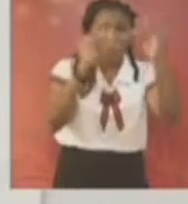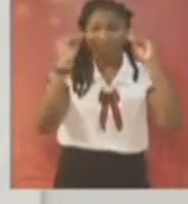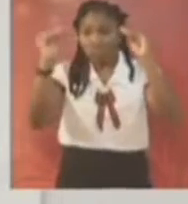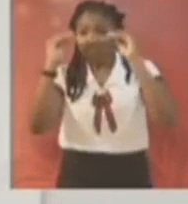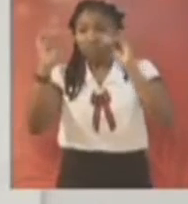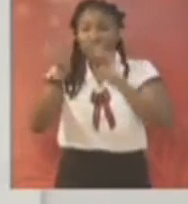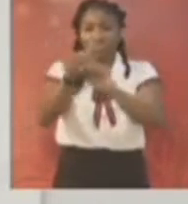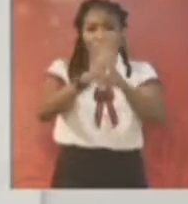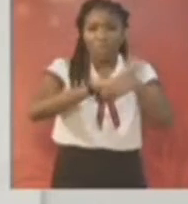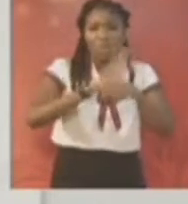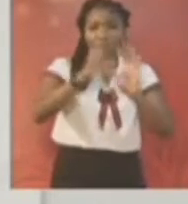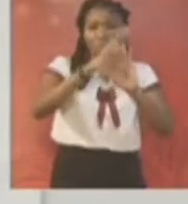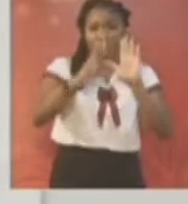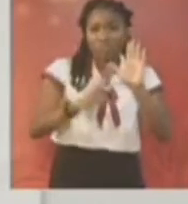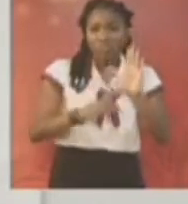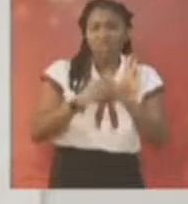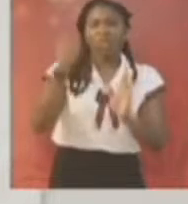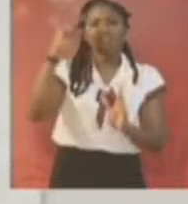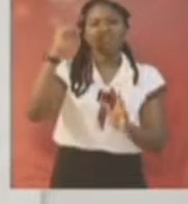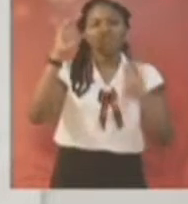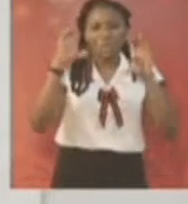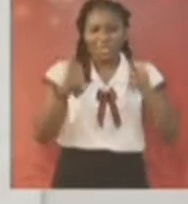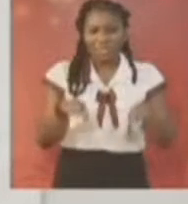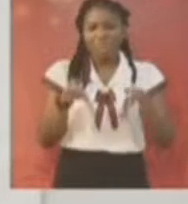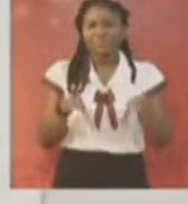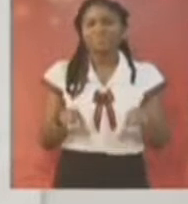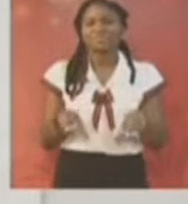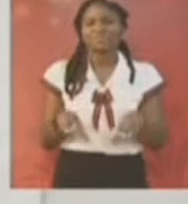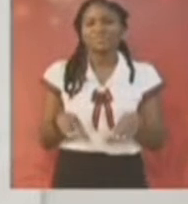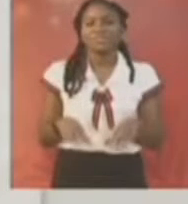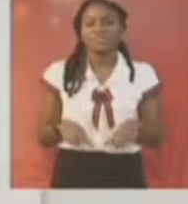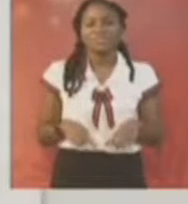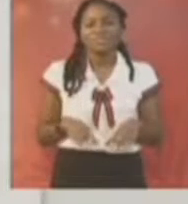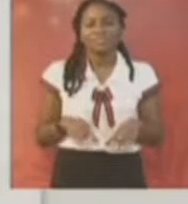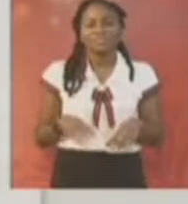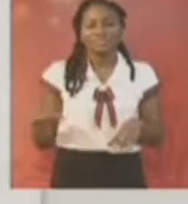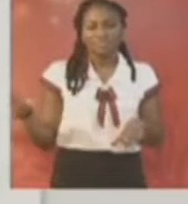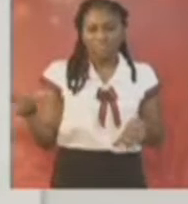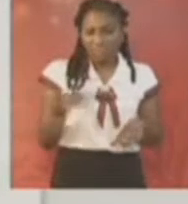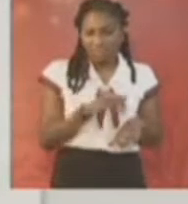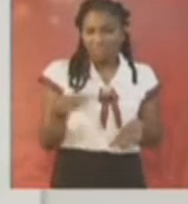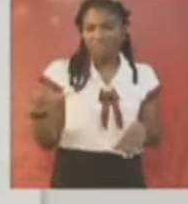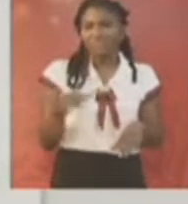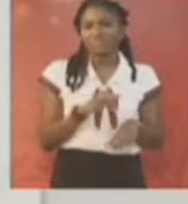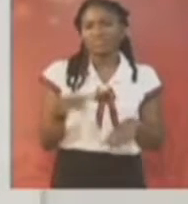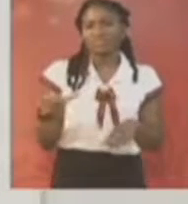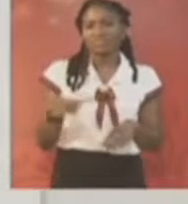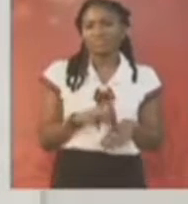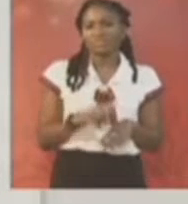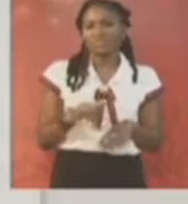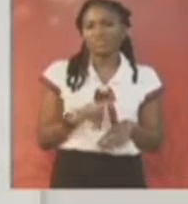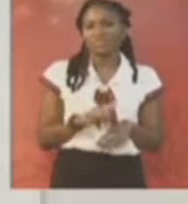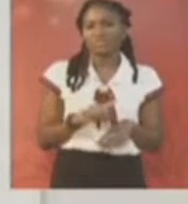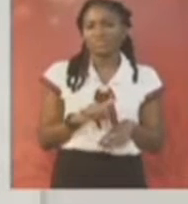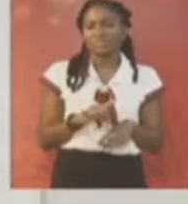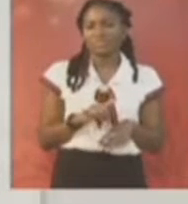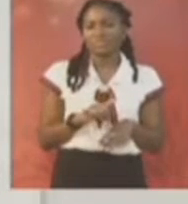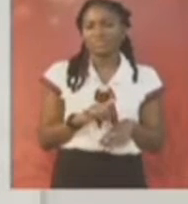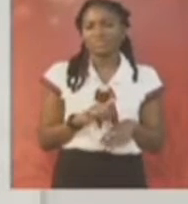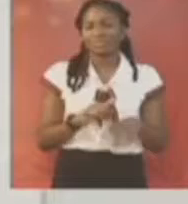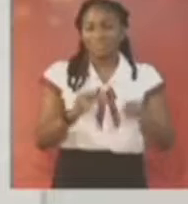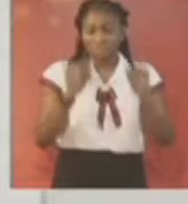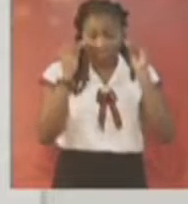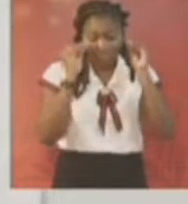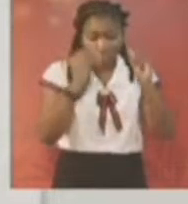measures, so that we could identify or certainly bring to the fore in those